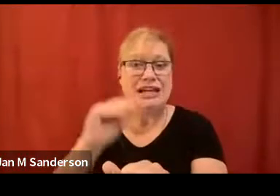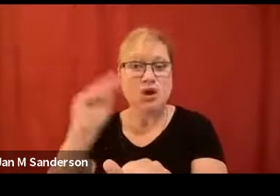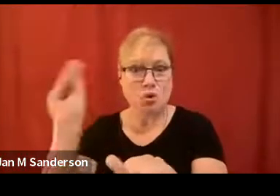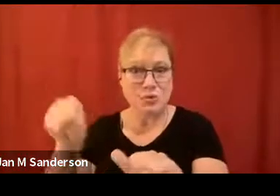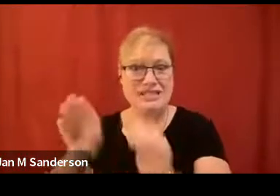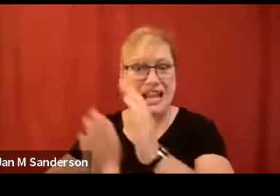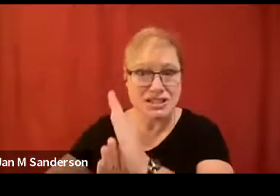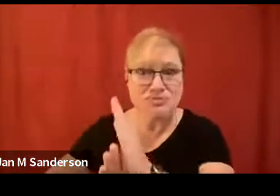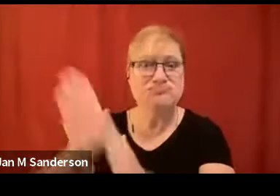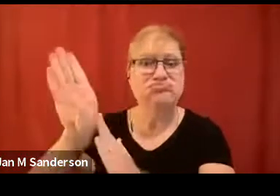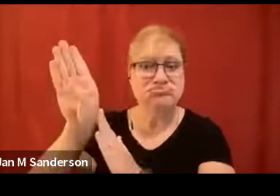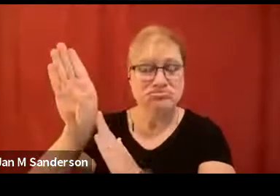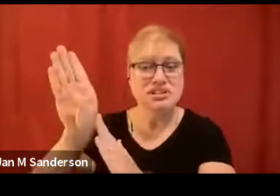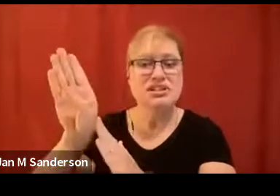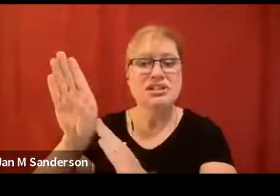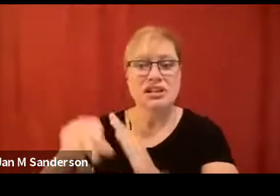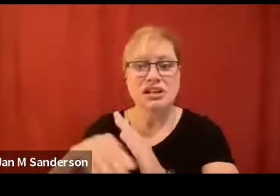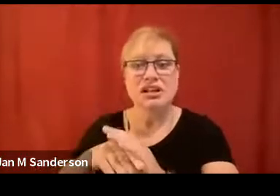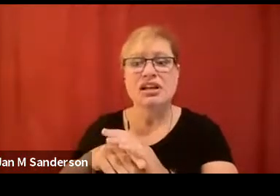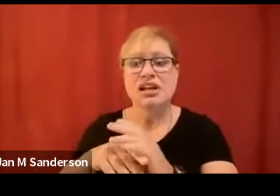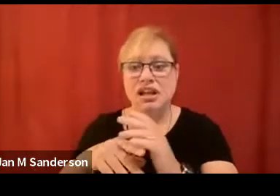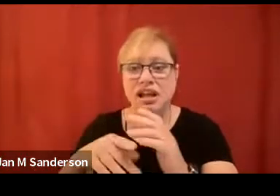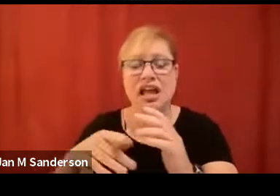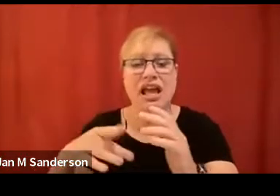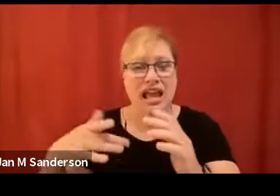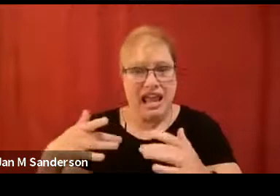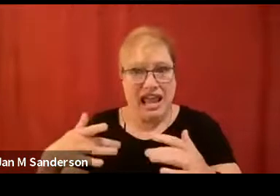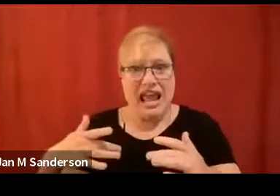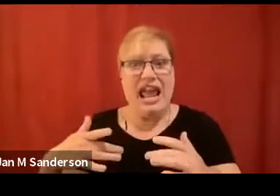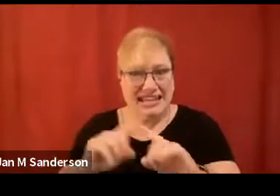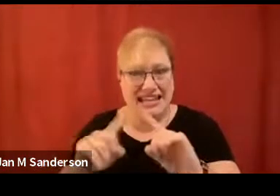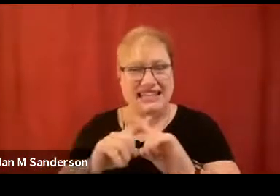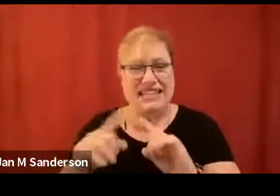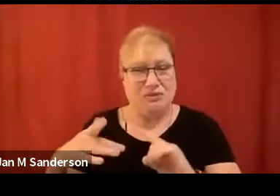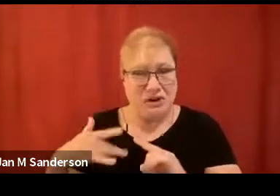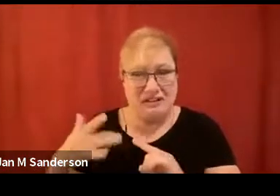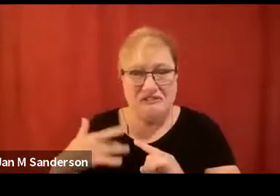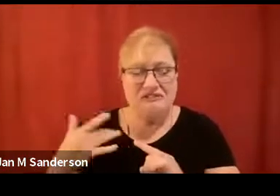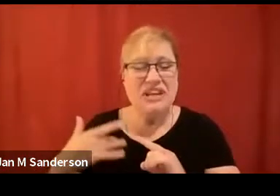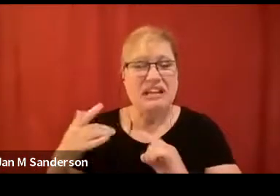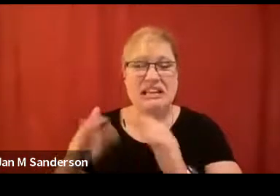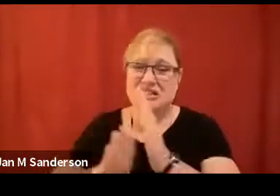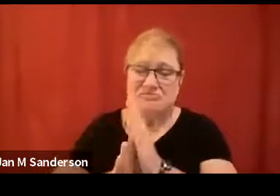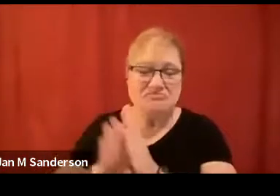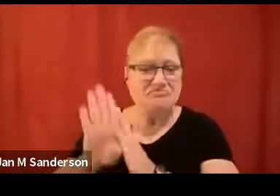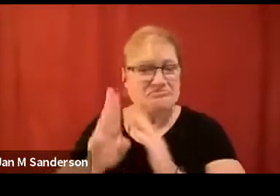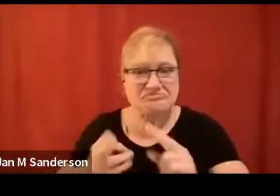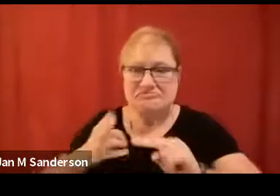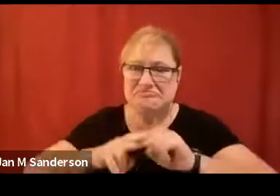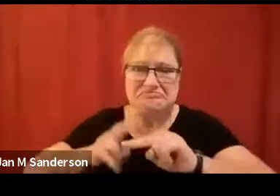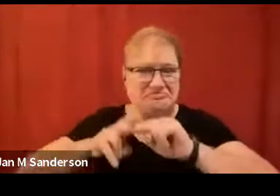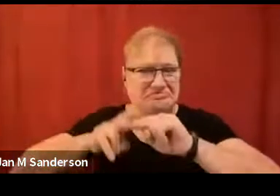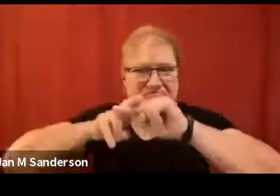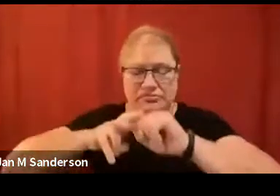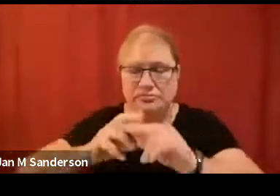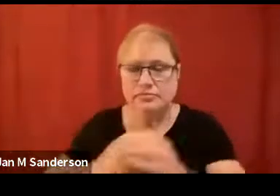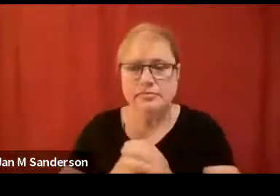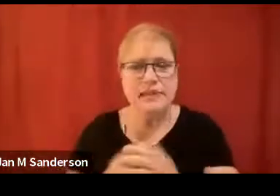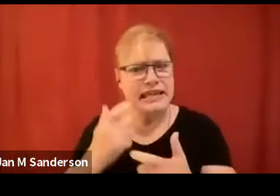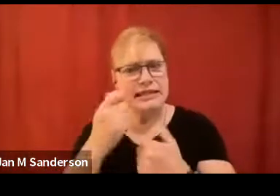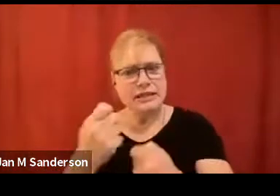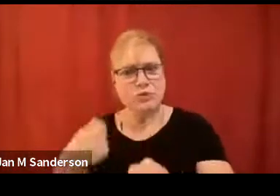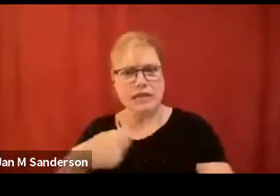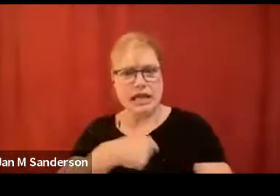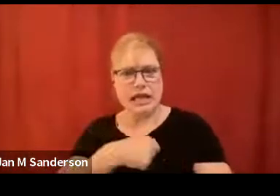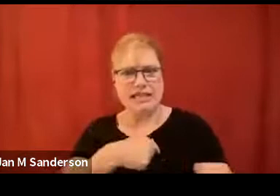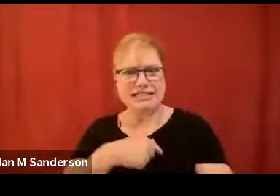attempts and also feelings go up within our community and our schools. And it's very interesting to us because these were girls